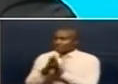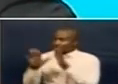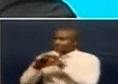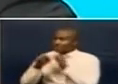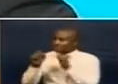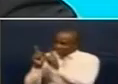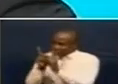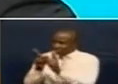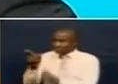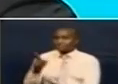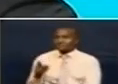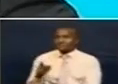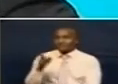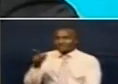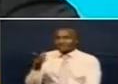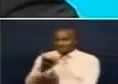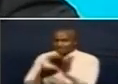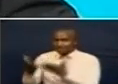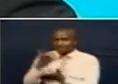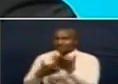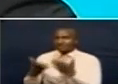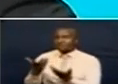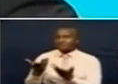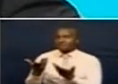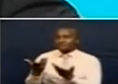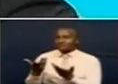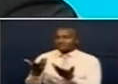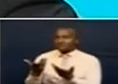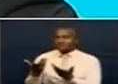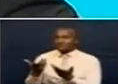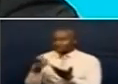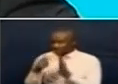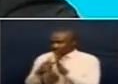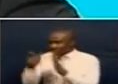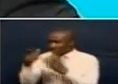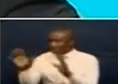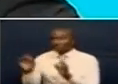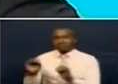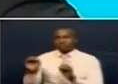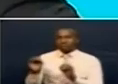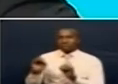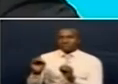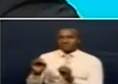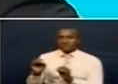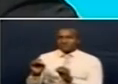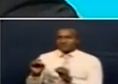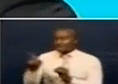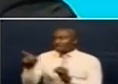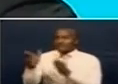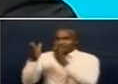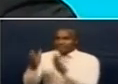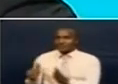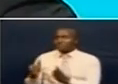So that kind of association would not characterize him as a misfit. It would characterize him as a person living in a